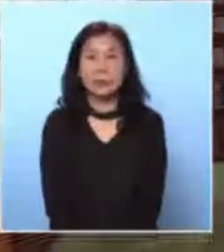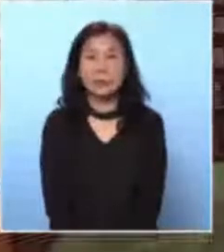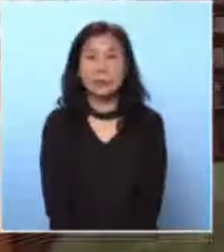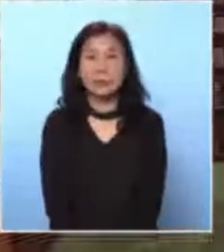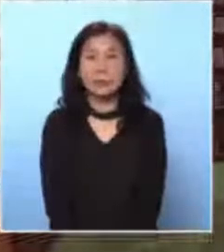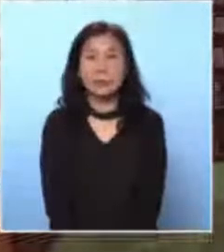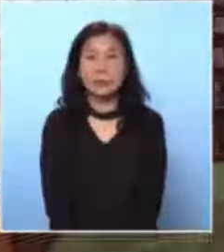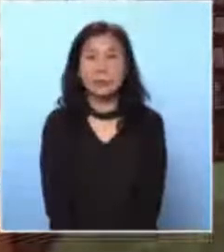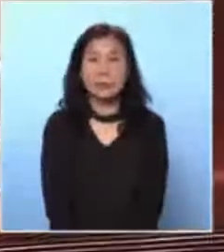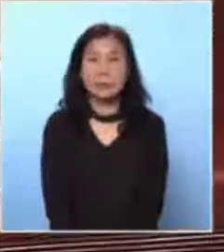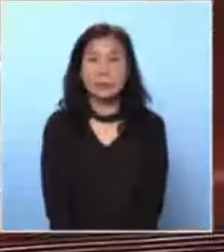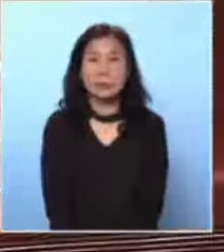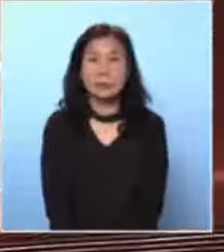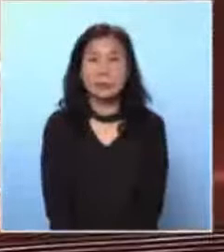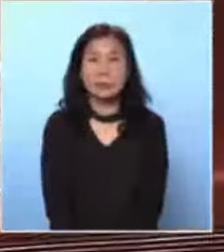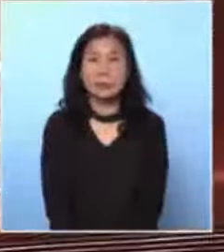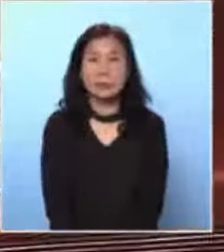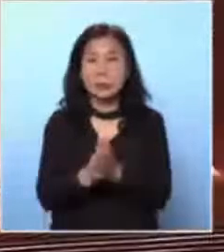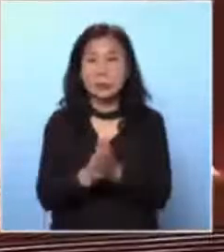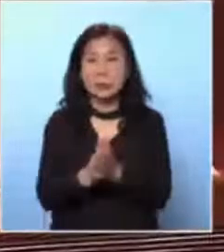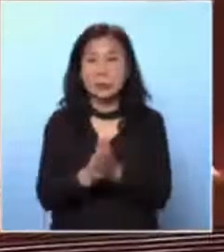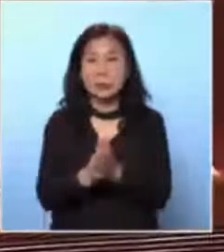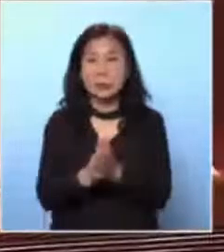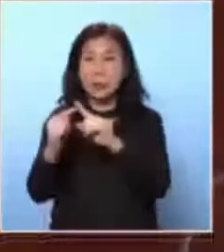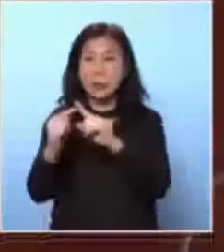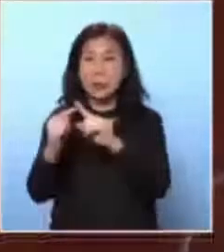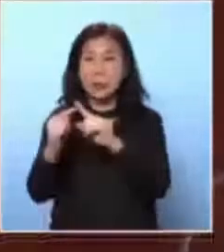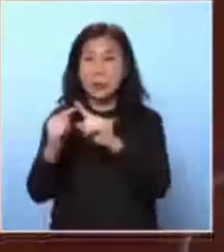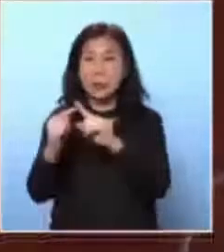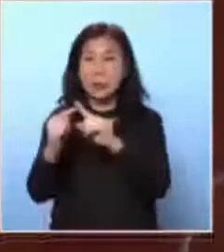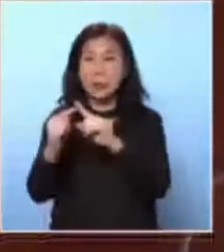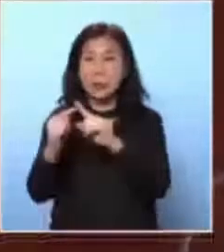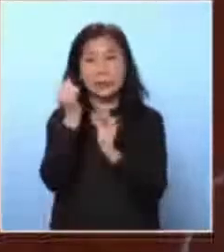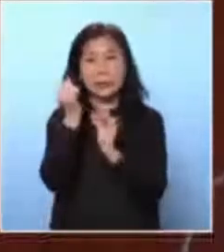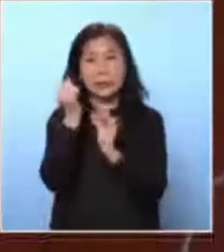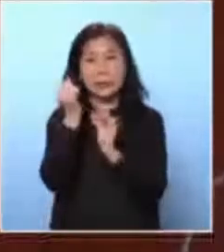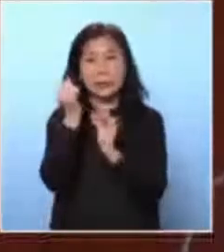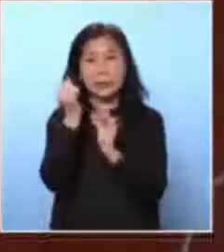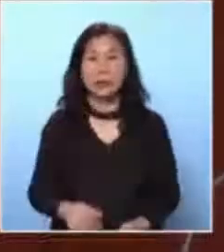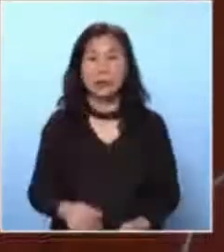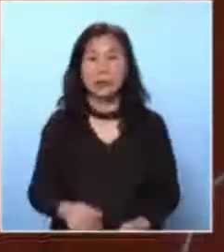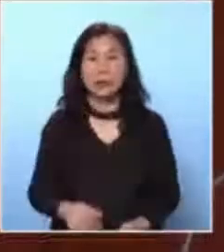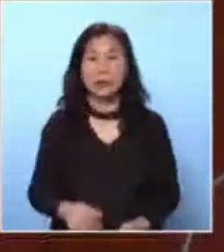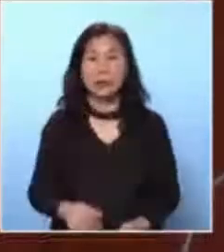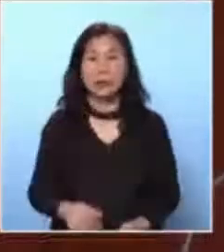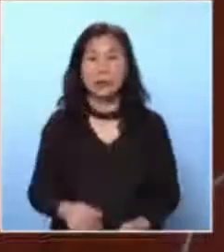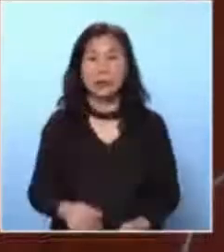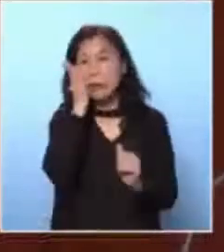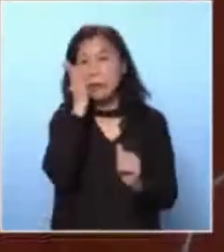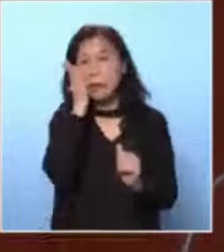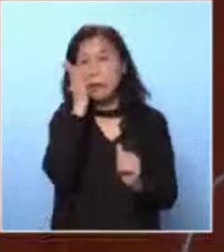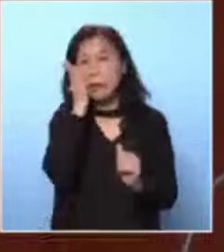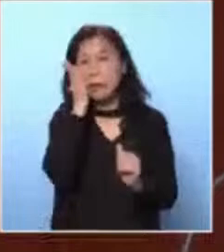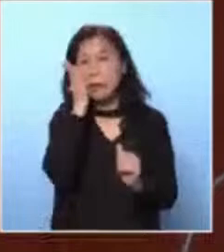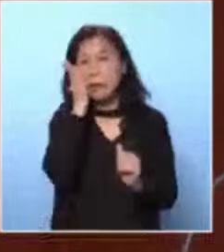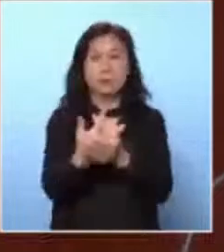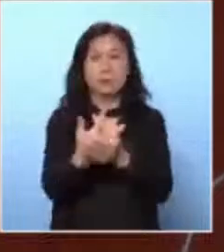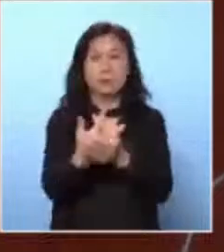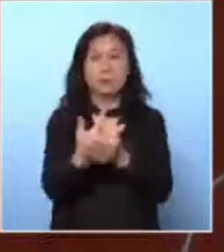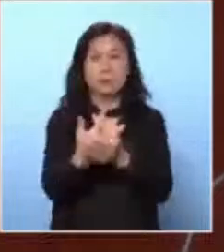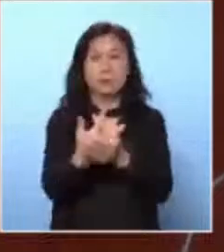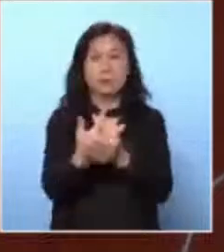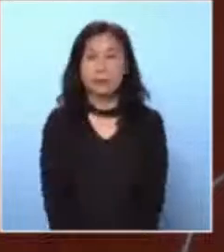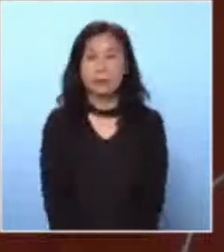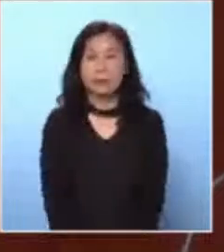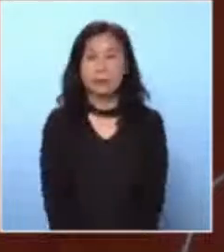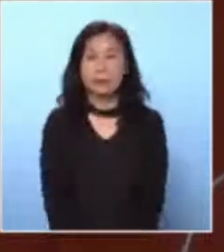Earnestly address people's concerns and difficulties in daily life. Land and housing as a top priority.